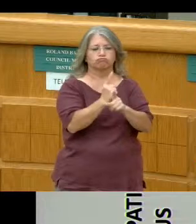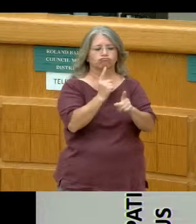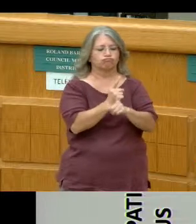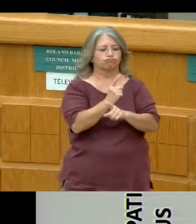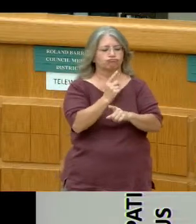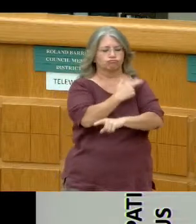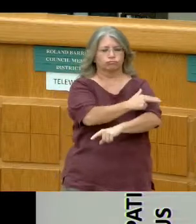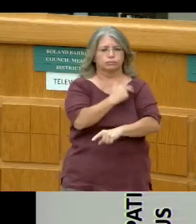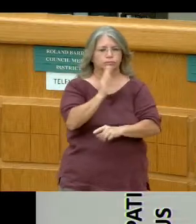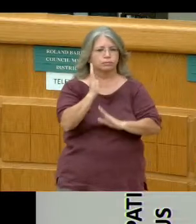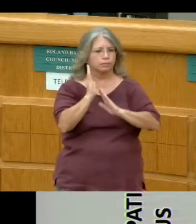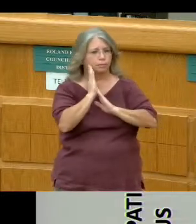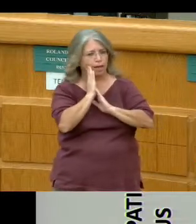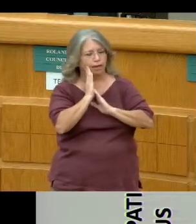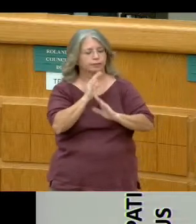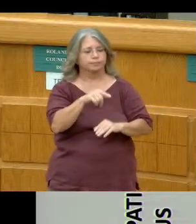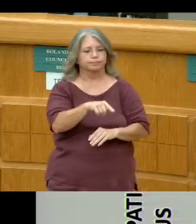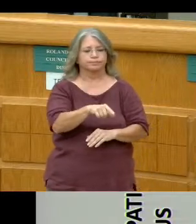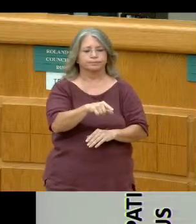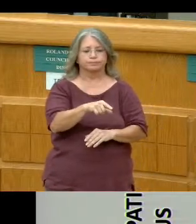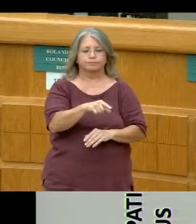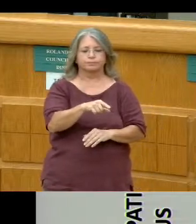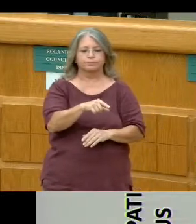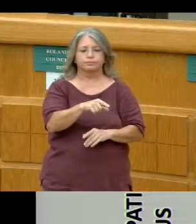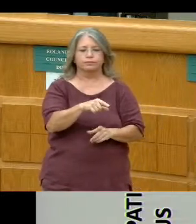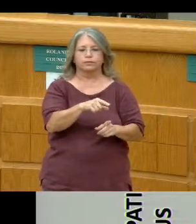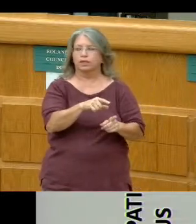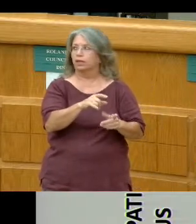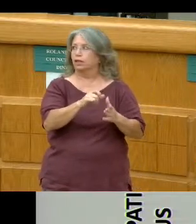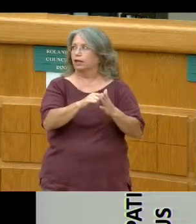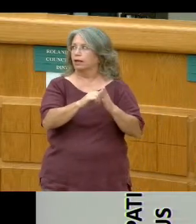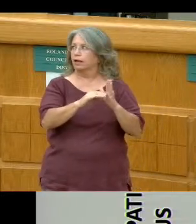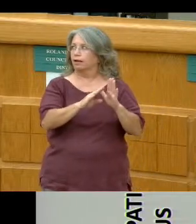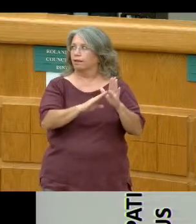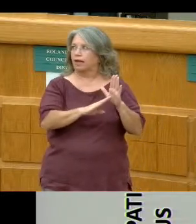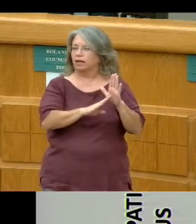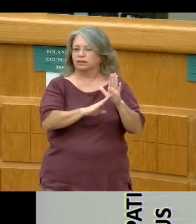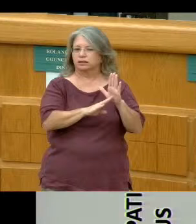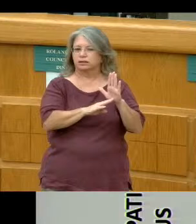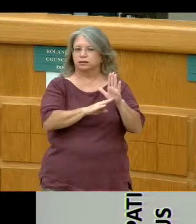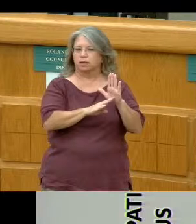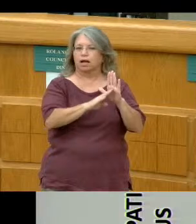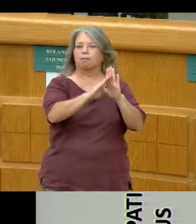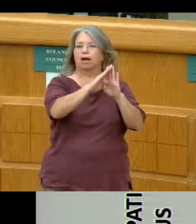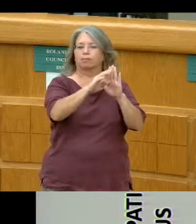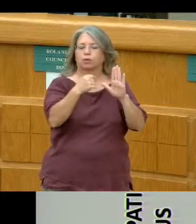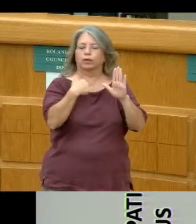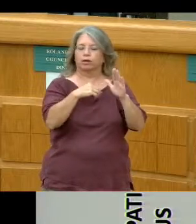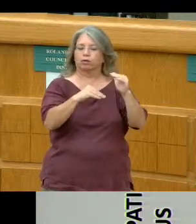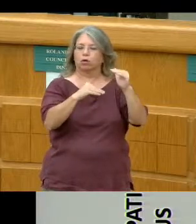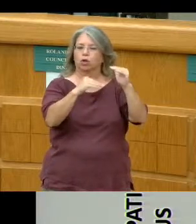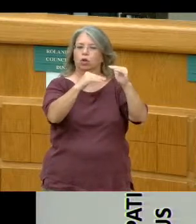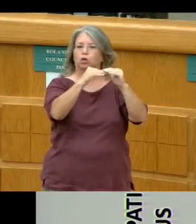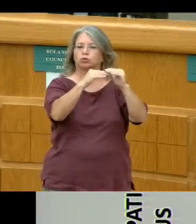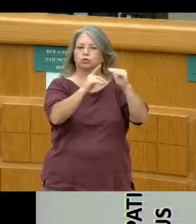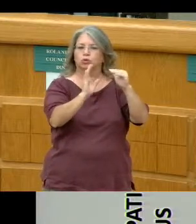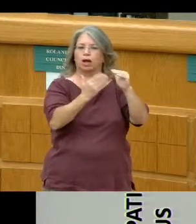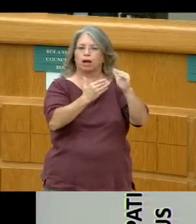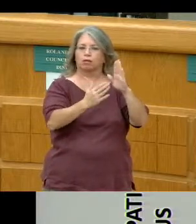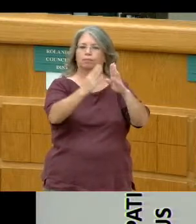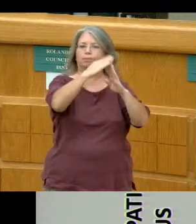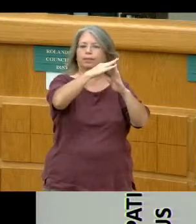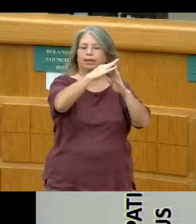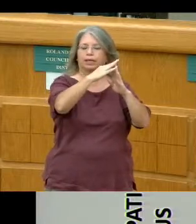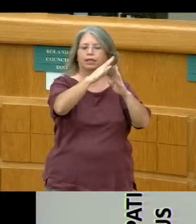bed, and there that's kind of come up, and we're right around the peak for that also. Normally we would peak